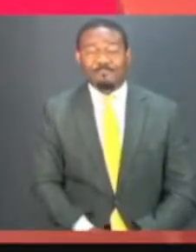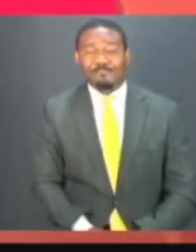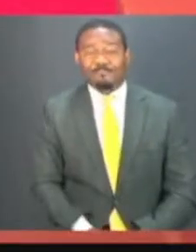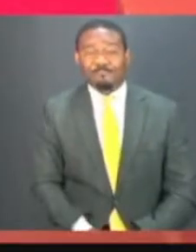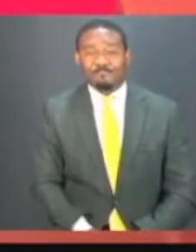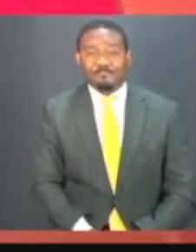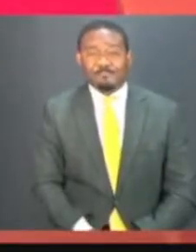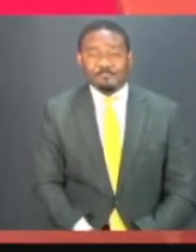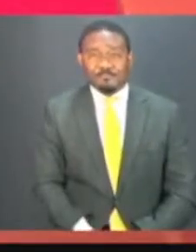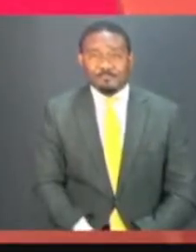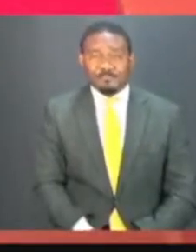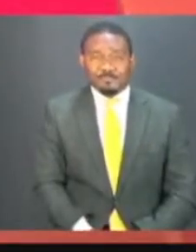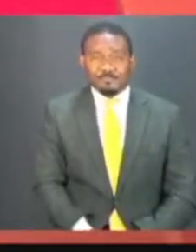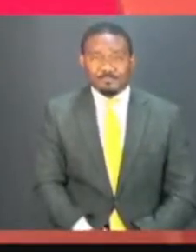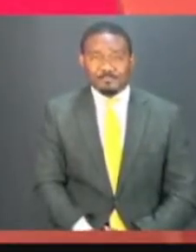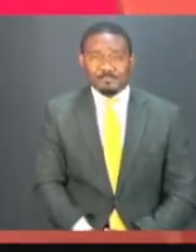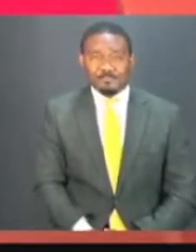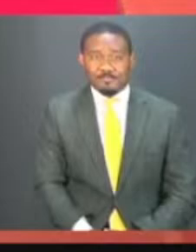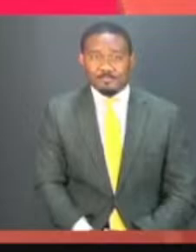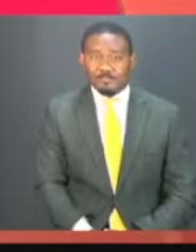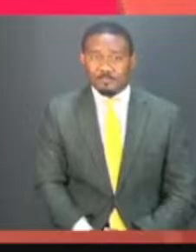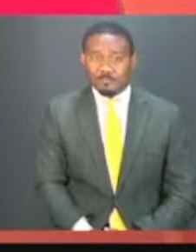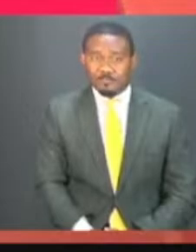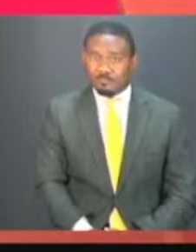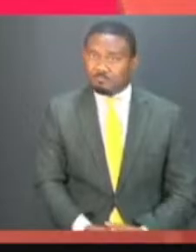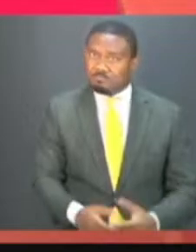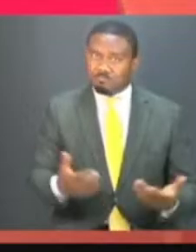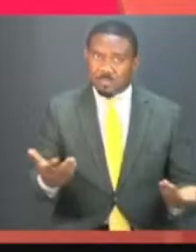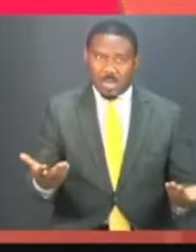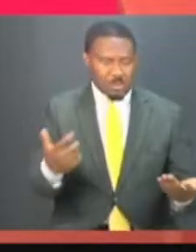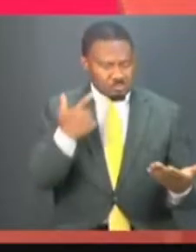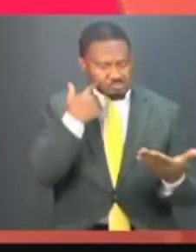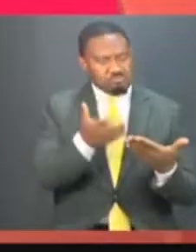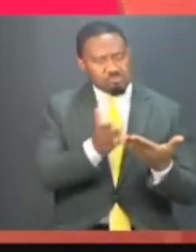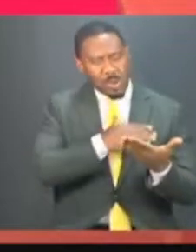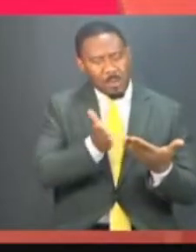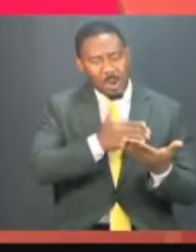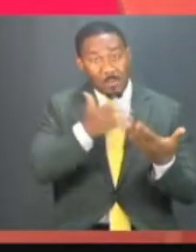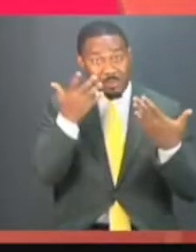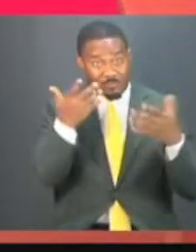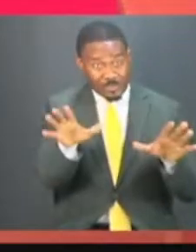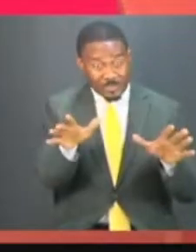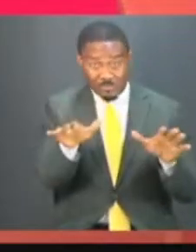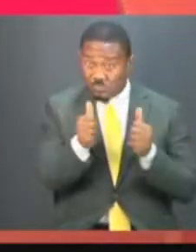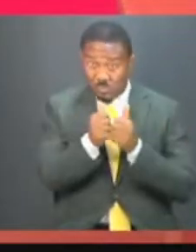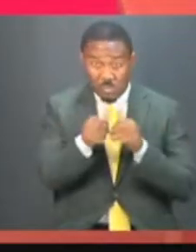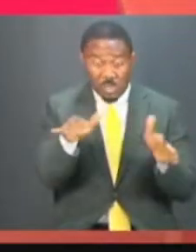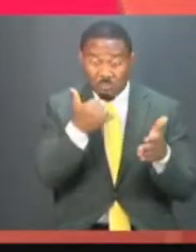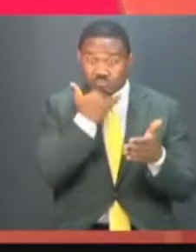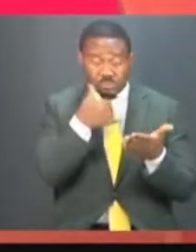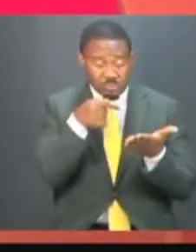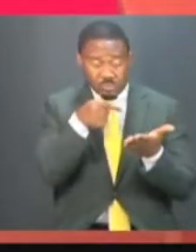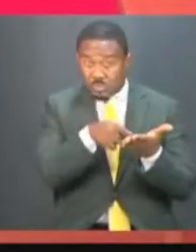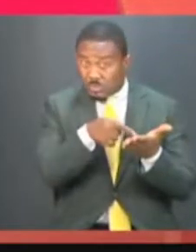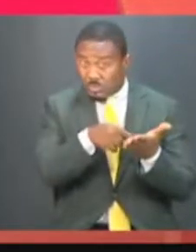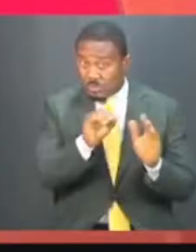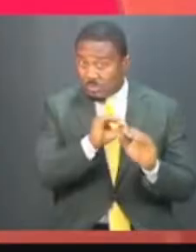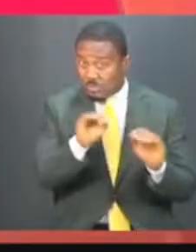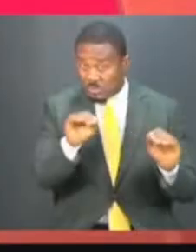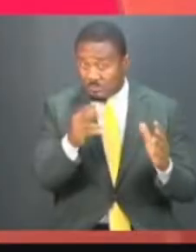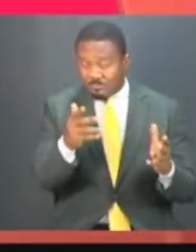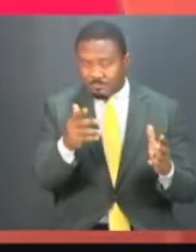Honourable members, in the absence of any further corrections, the vote and